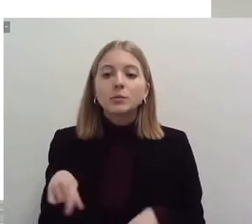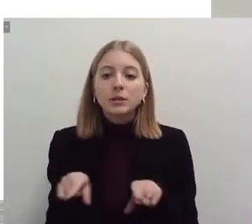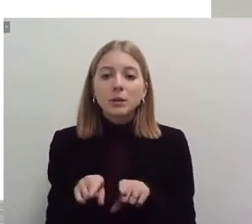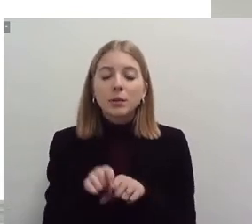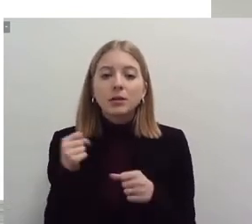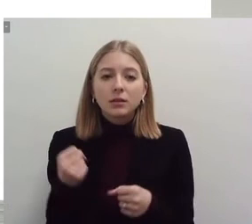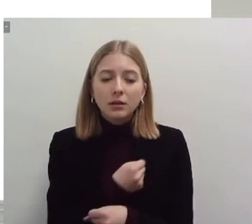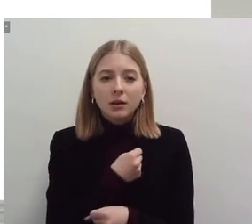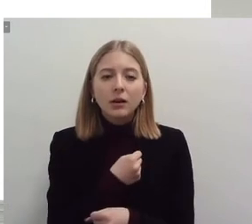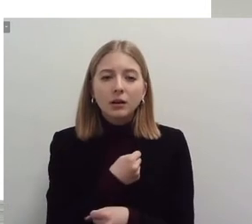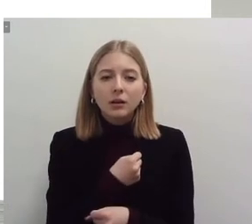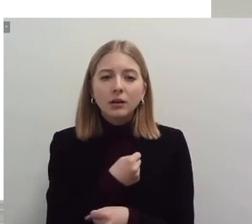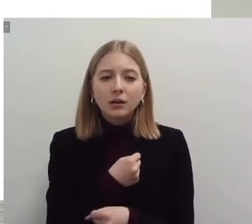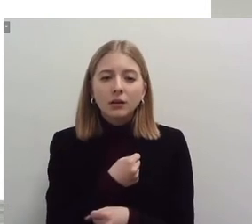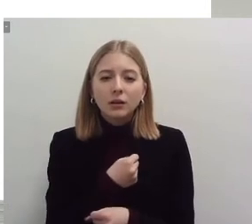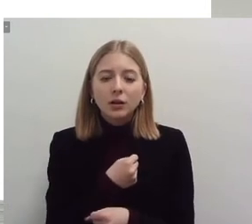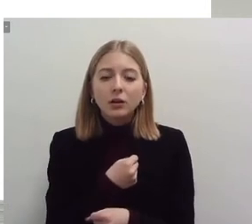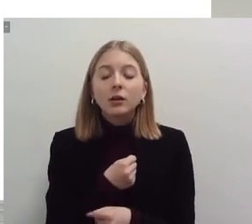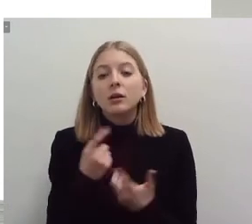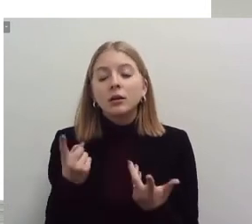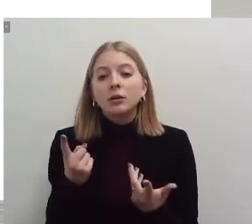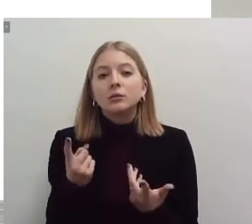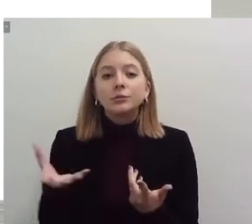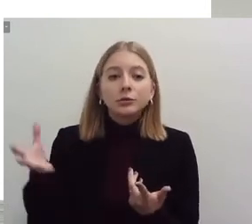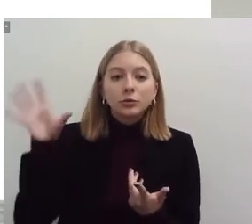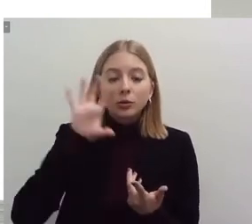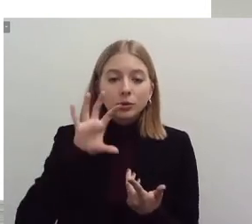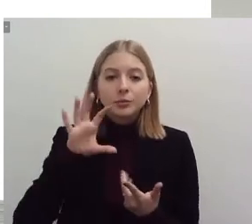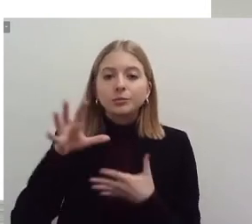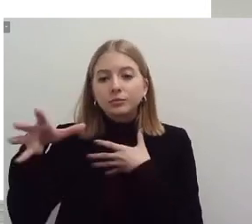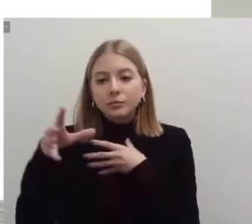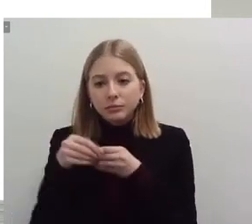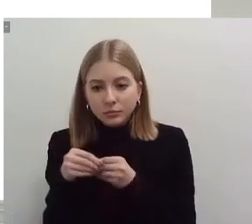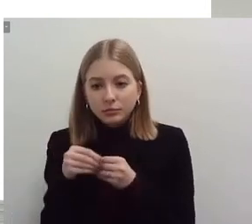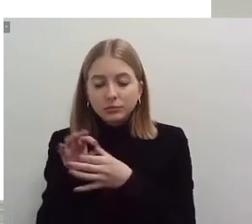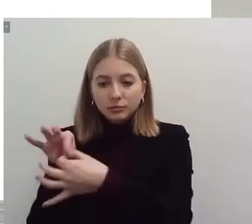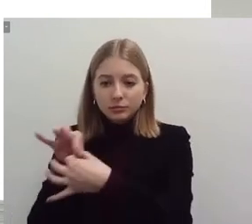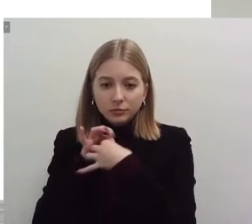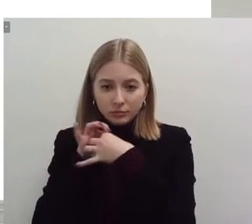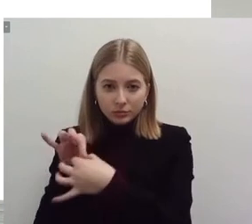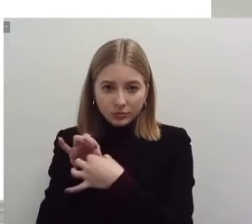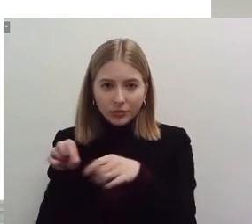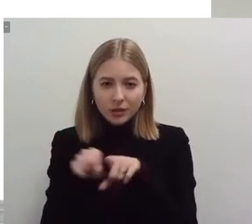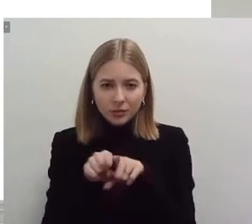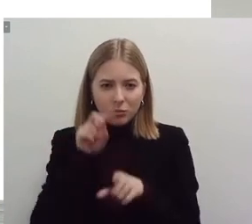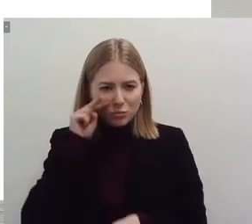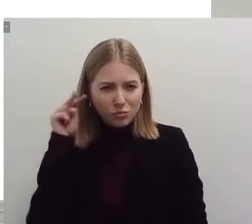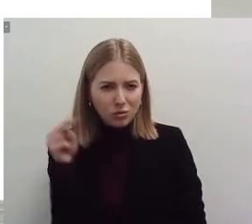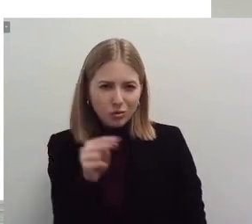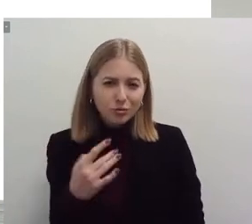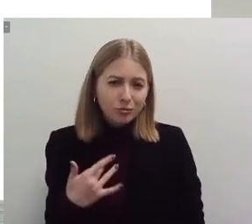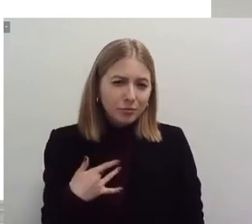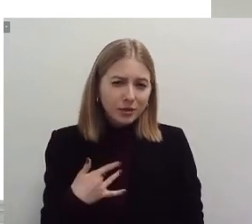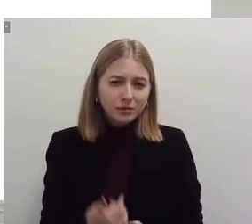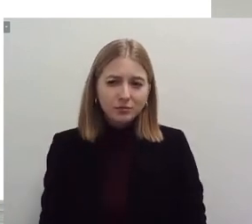maybe a change of attitude. We need an attitude where the participation is highly